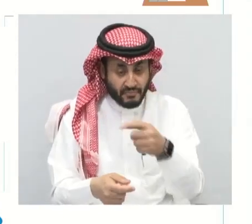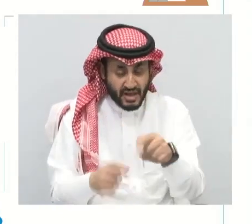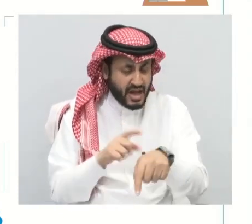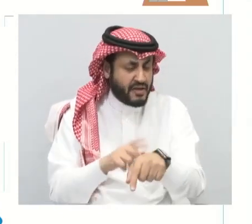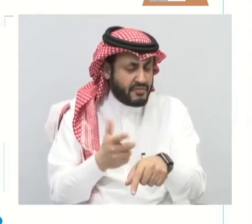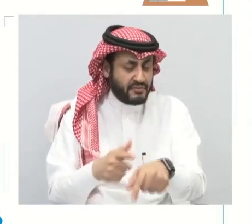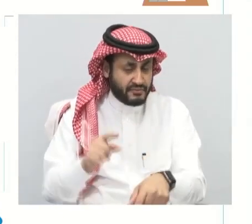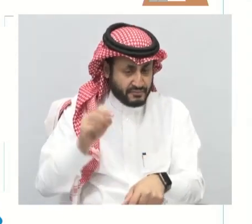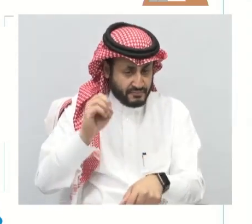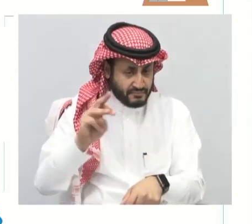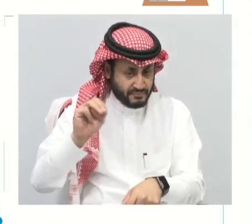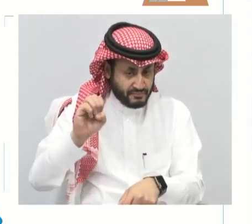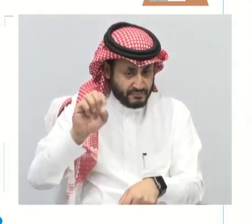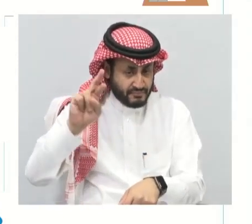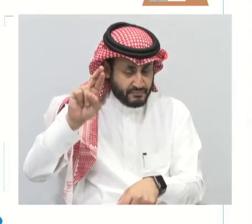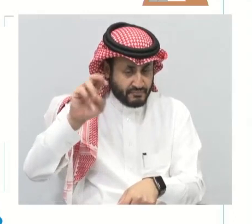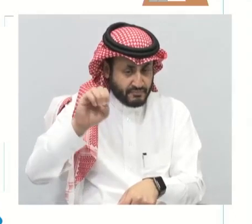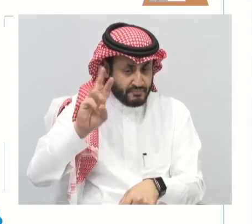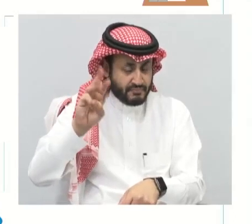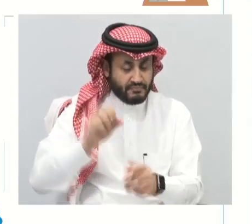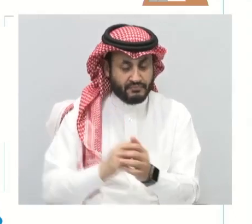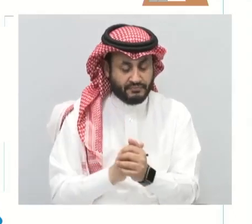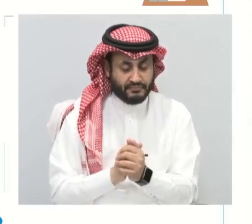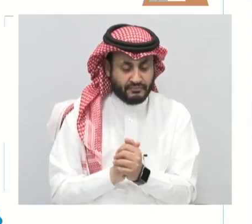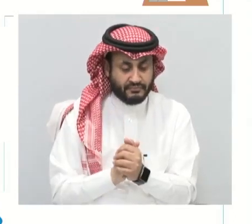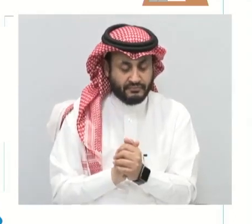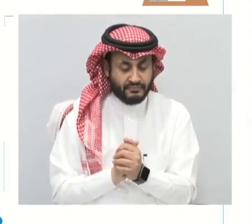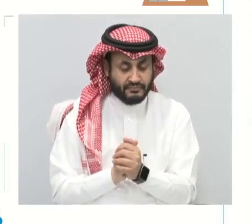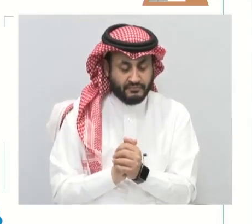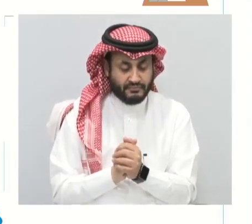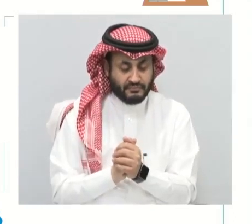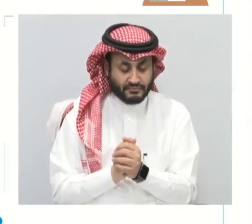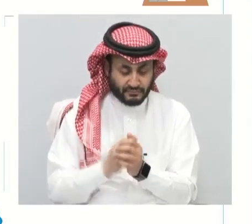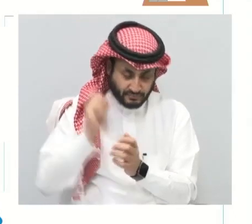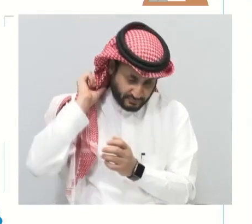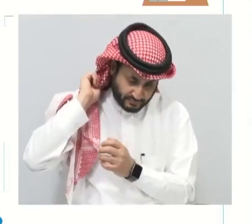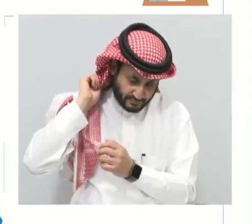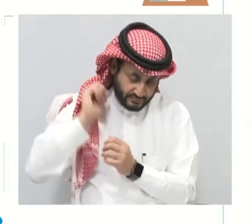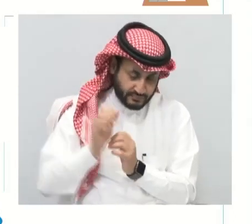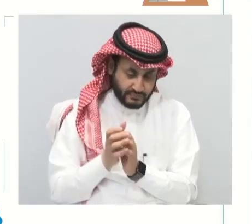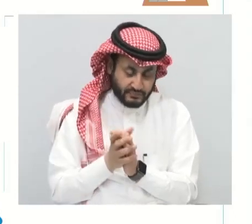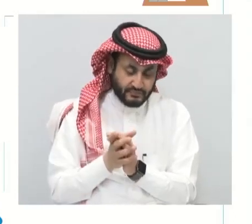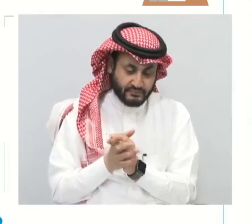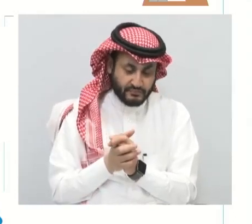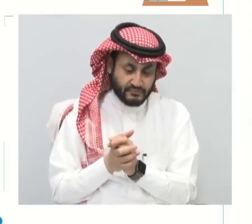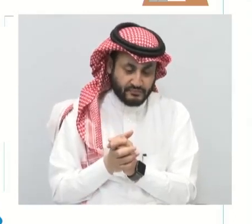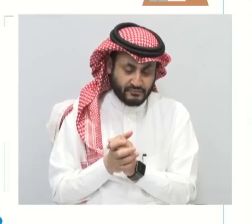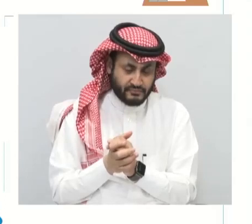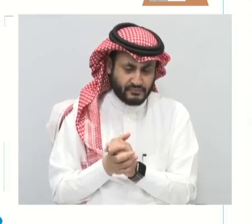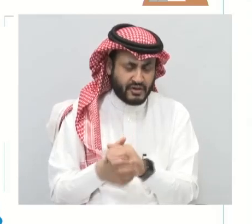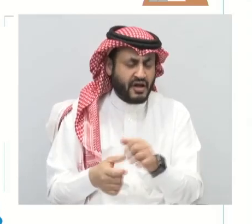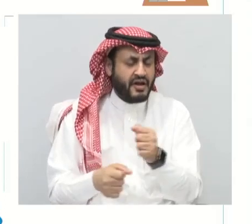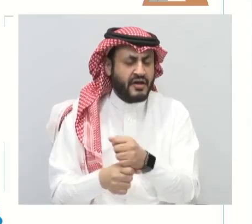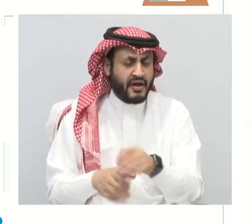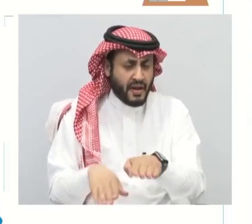Again, we answered who. We said that Charles is the one who called. What does he want? He wants snorkeling,